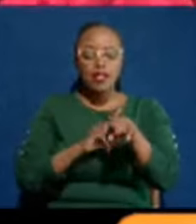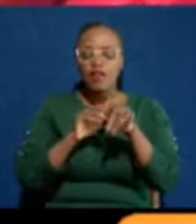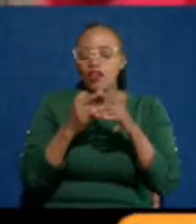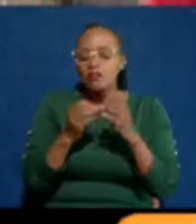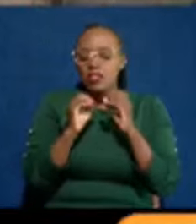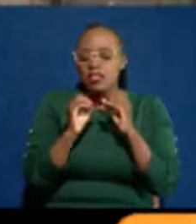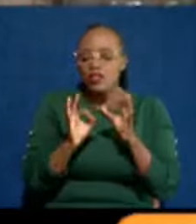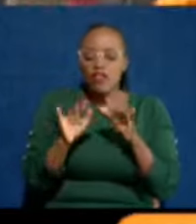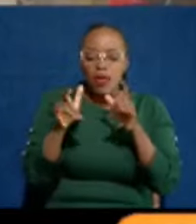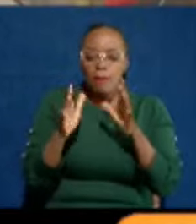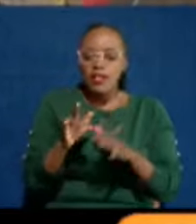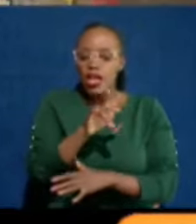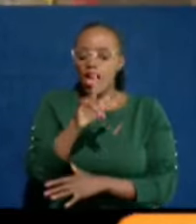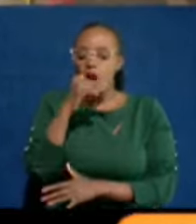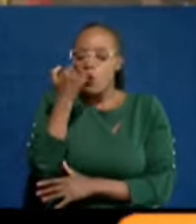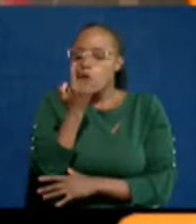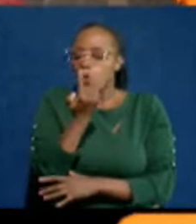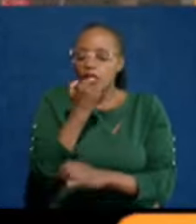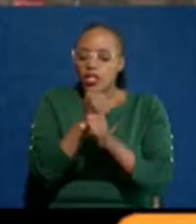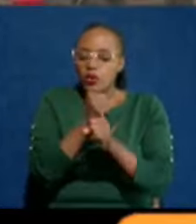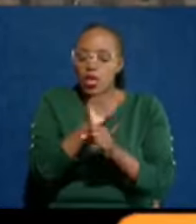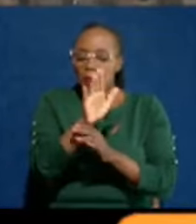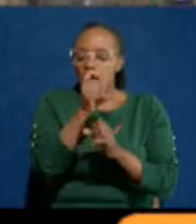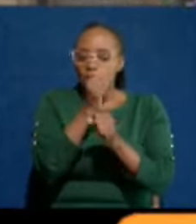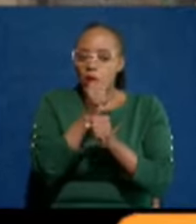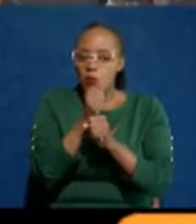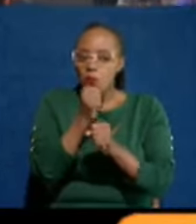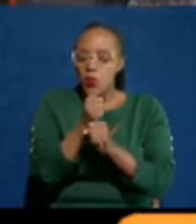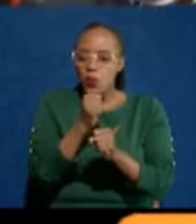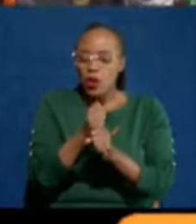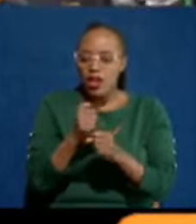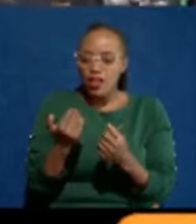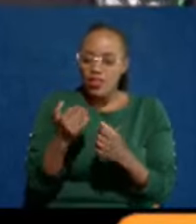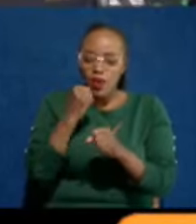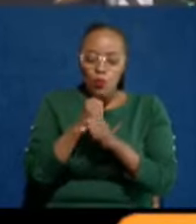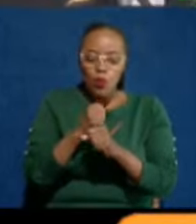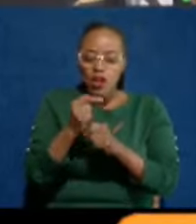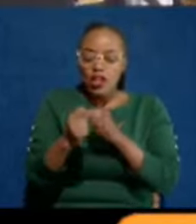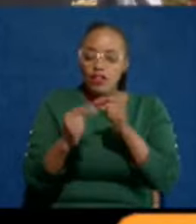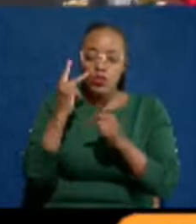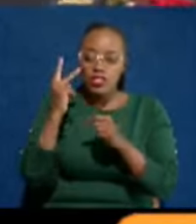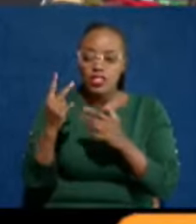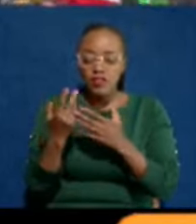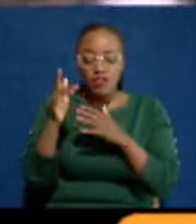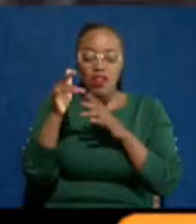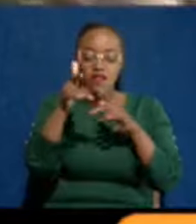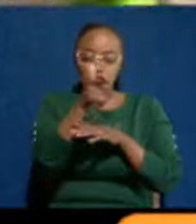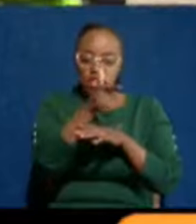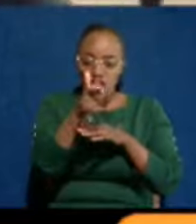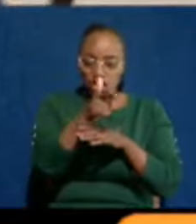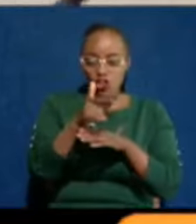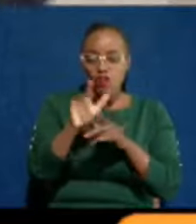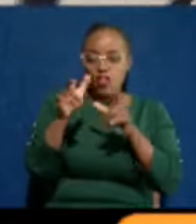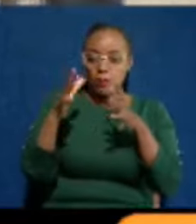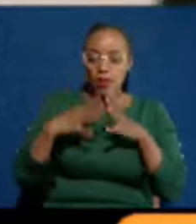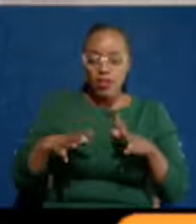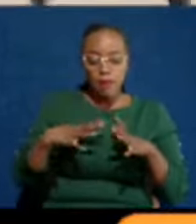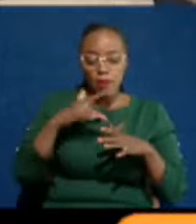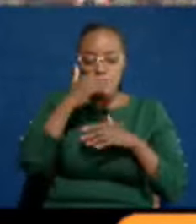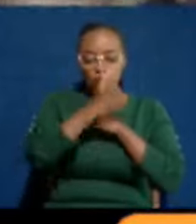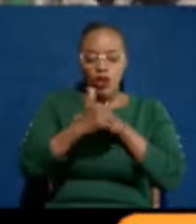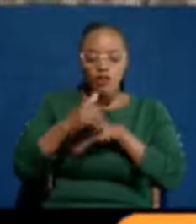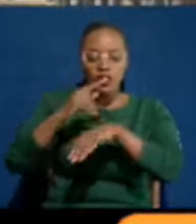about journalists who are just going about their businesses? They're going about their work. We have seen several images of journalists that were injured in